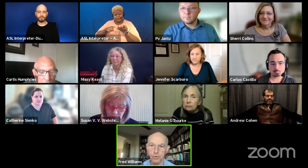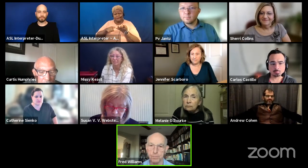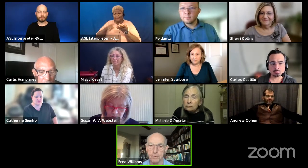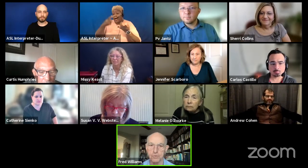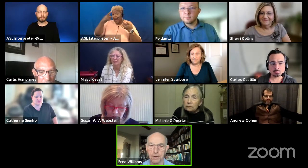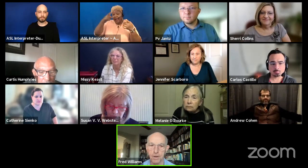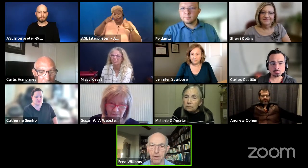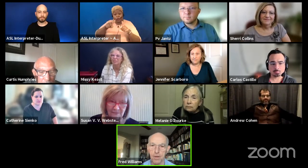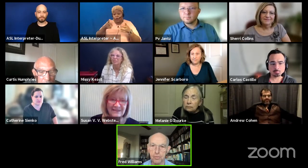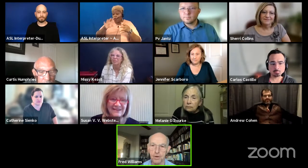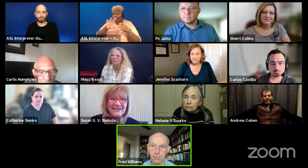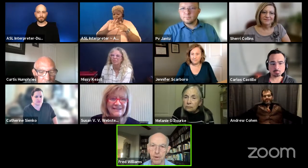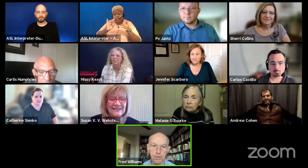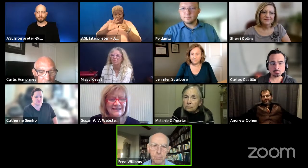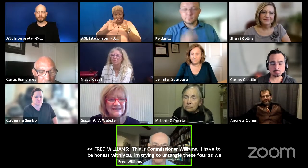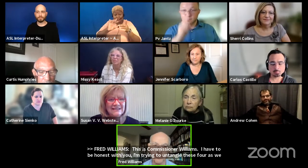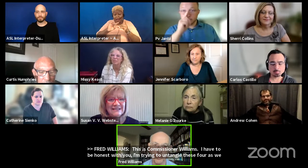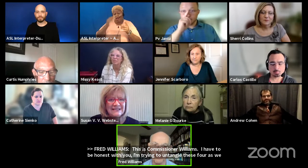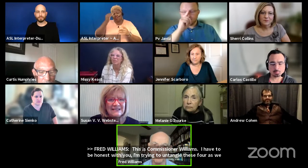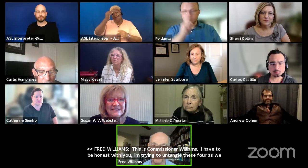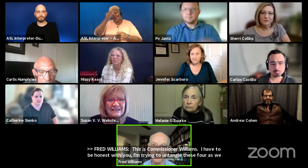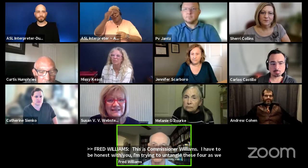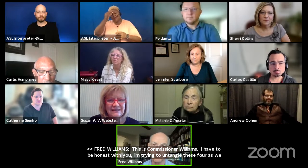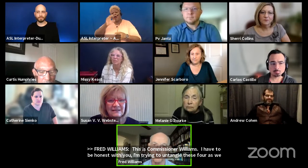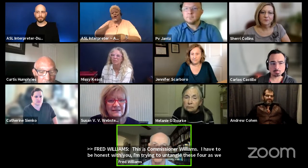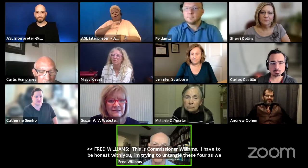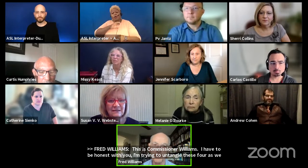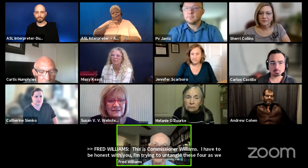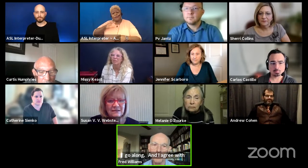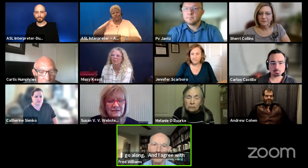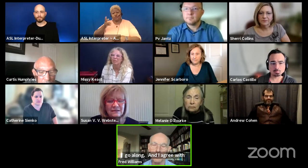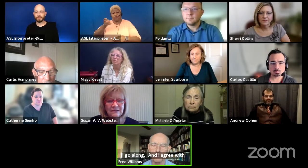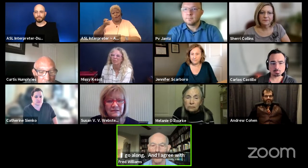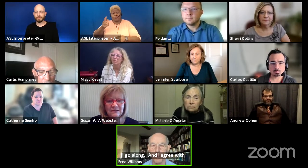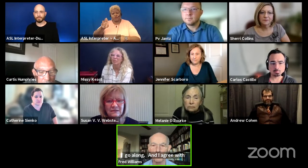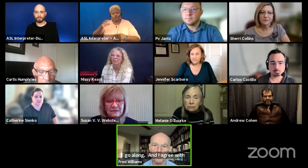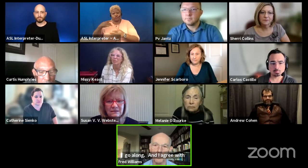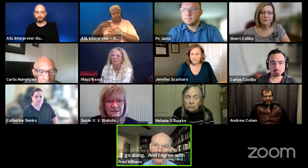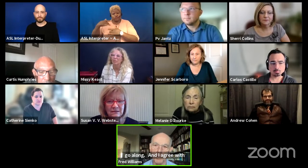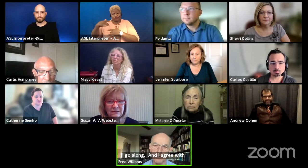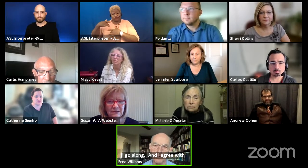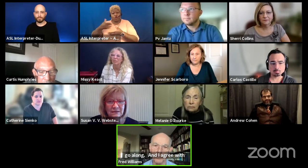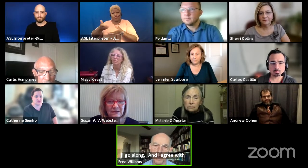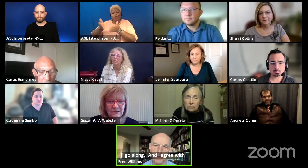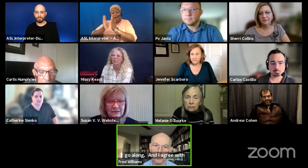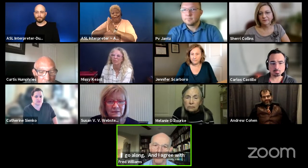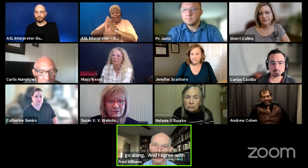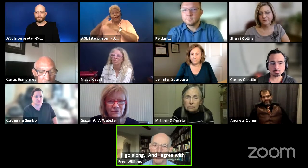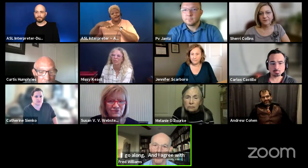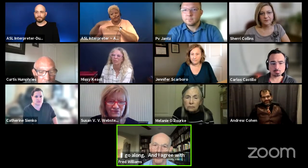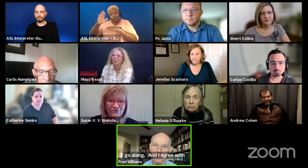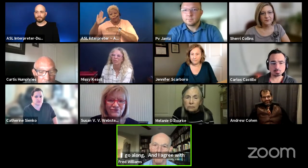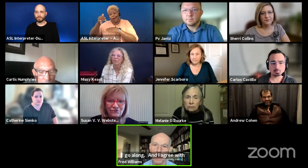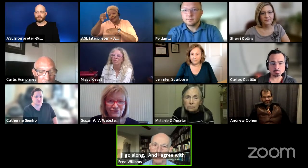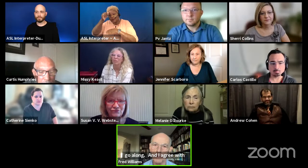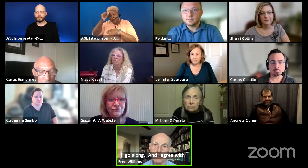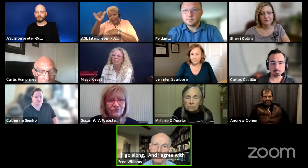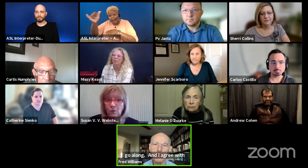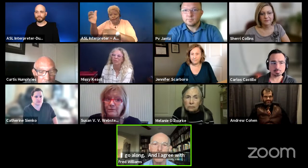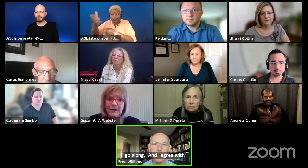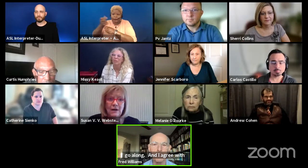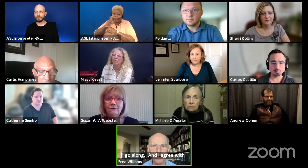agree with what's been said. I thought about Commissioner Webster's concern that if you ask for too much, it'd take forever to get it